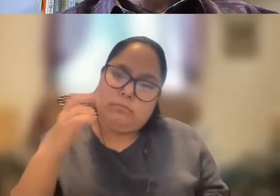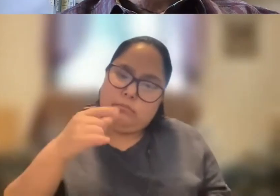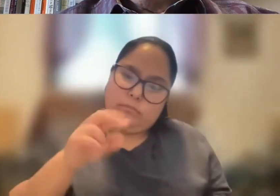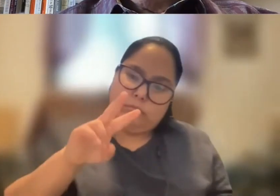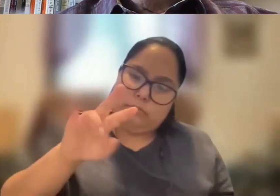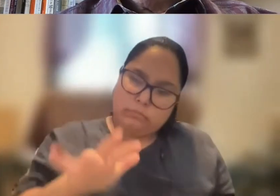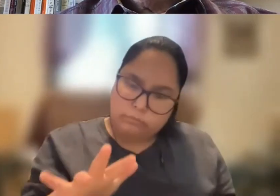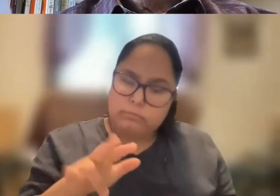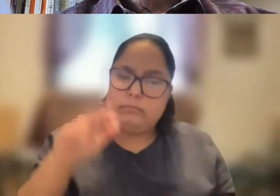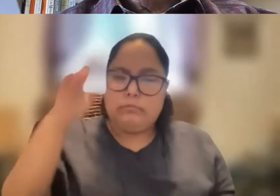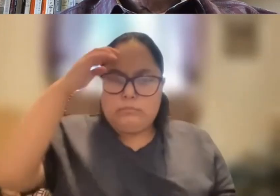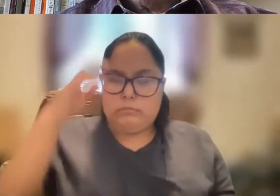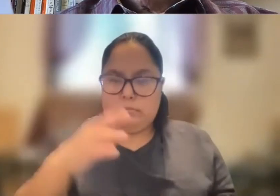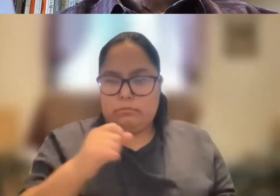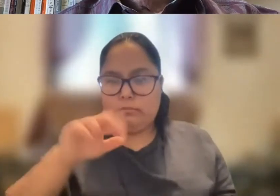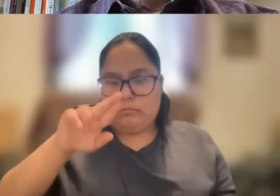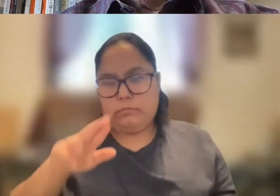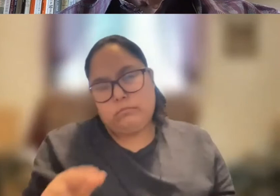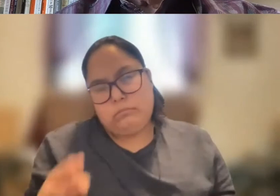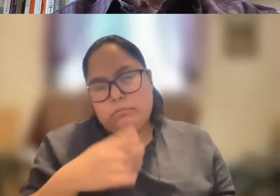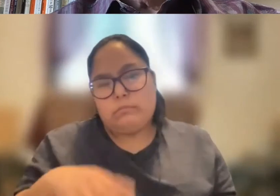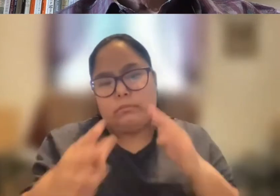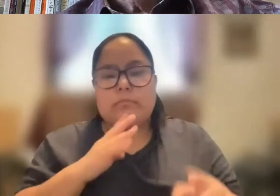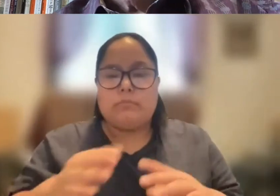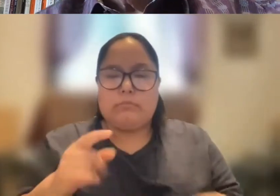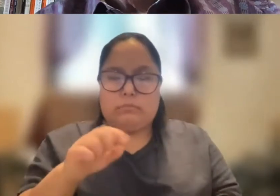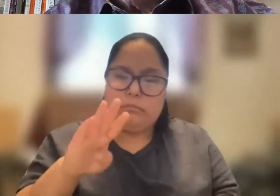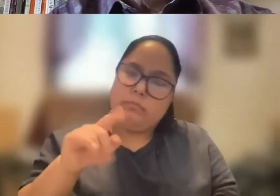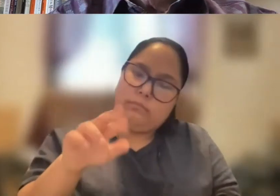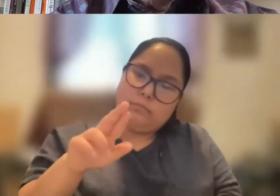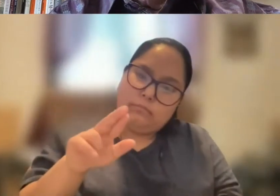November 25th when our speaker will be Rob